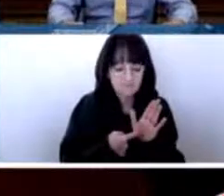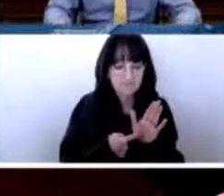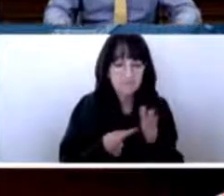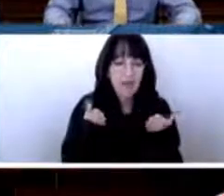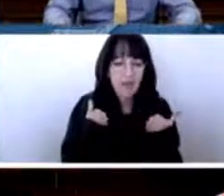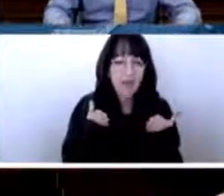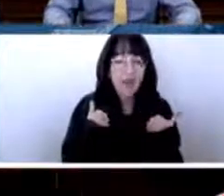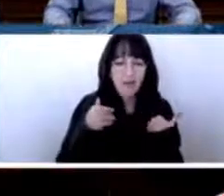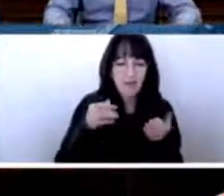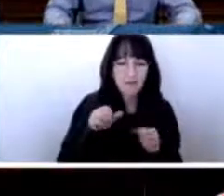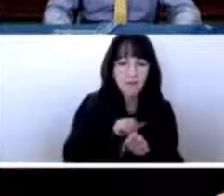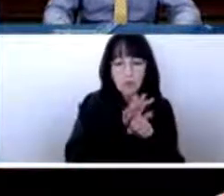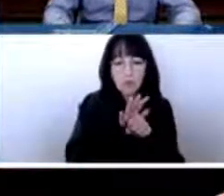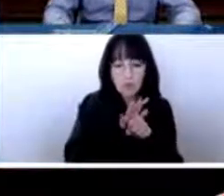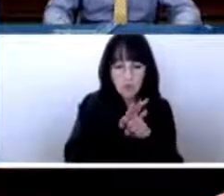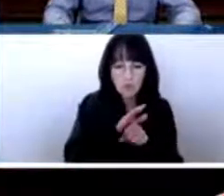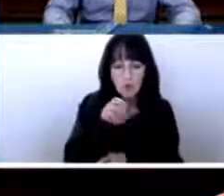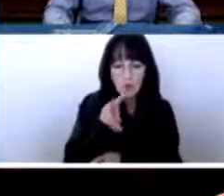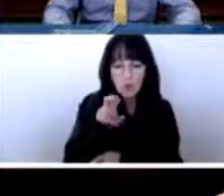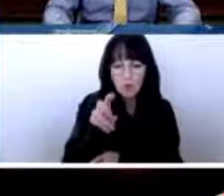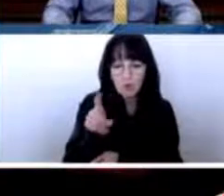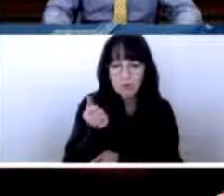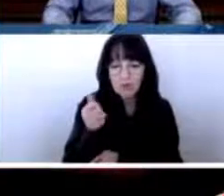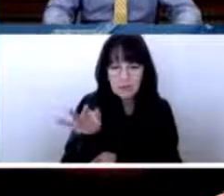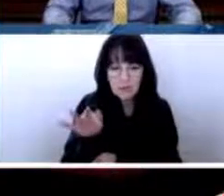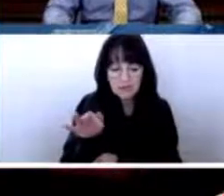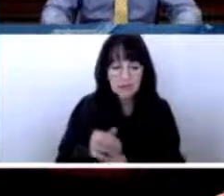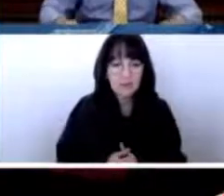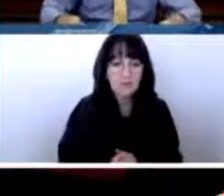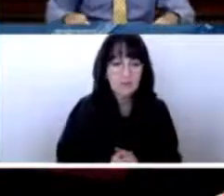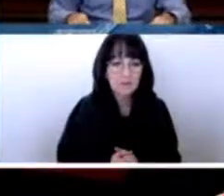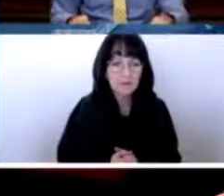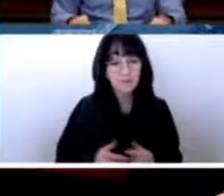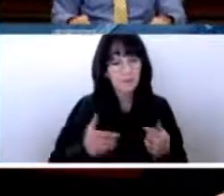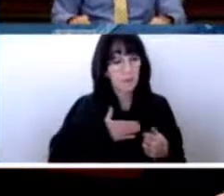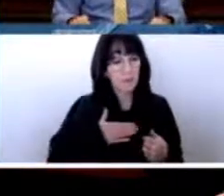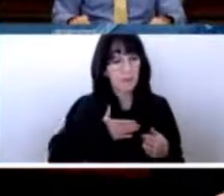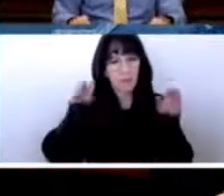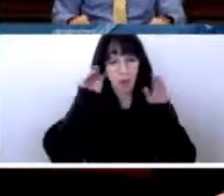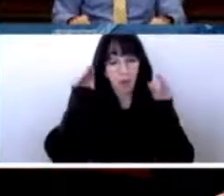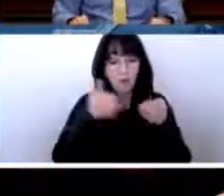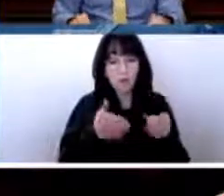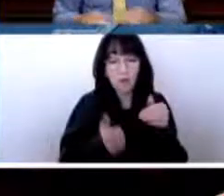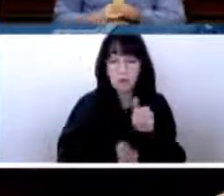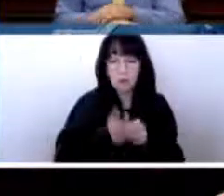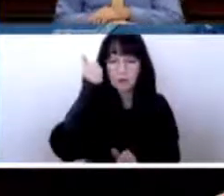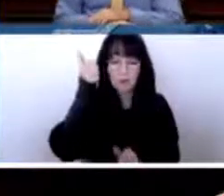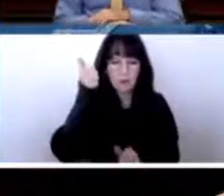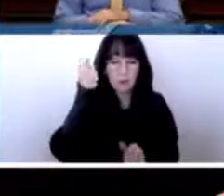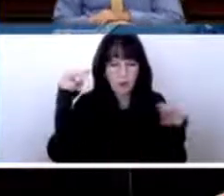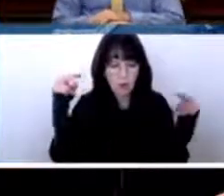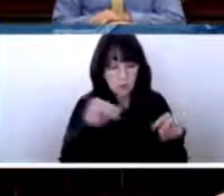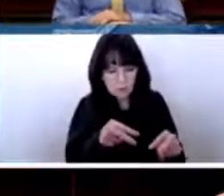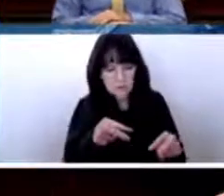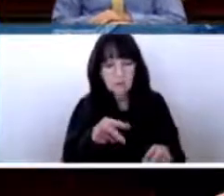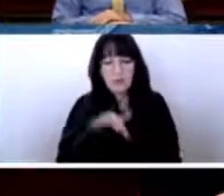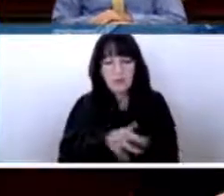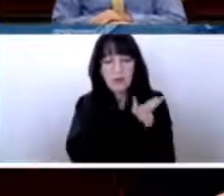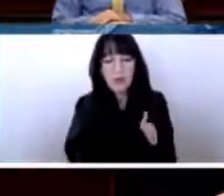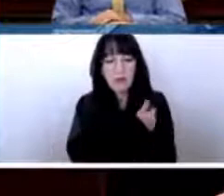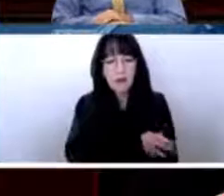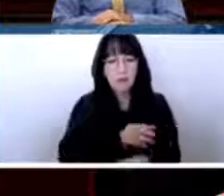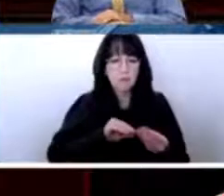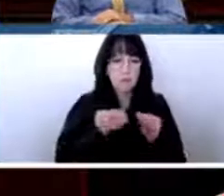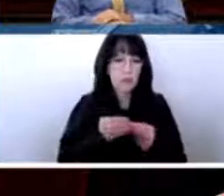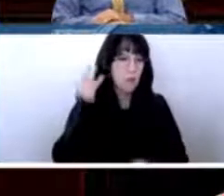data that indicator that I look at the most, as you know, is our hospitalization number, which has